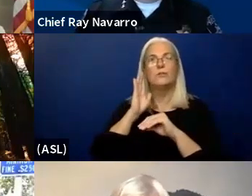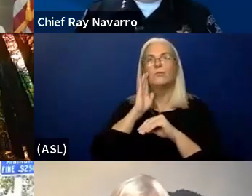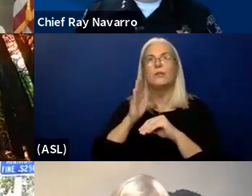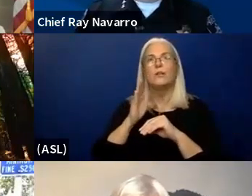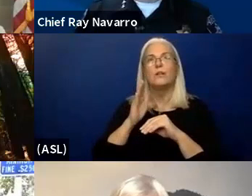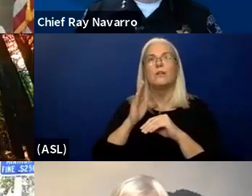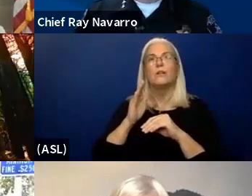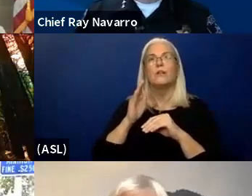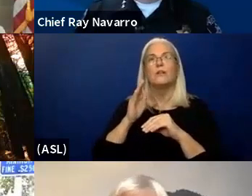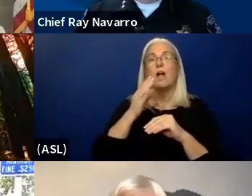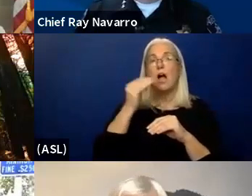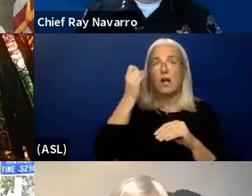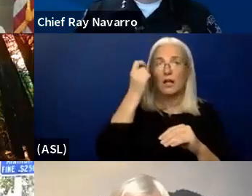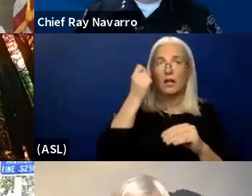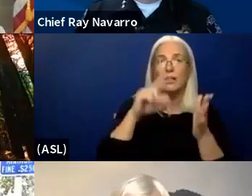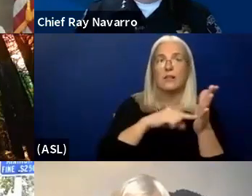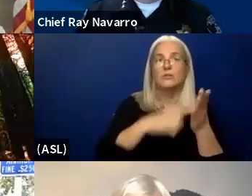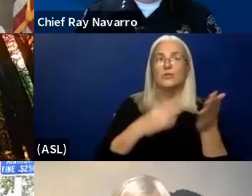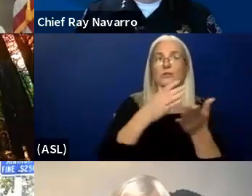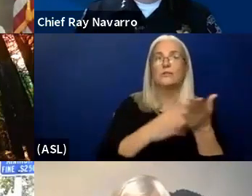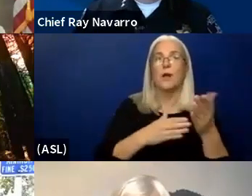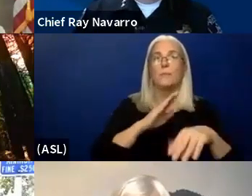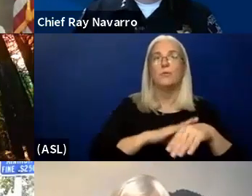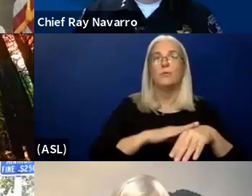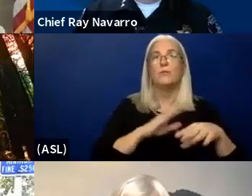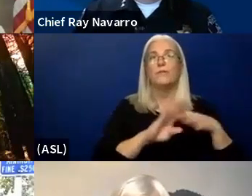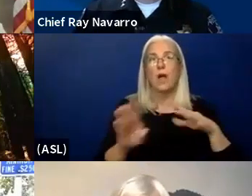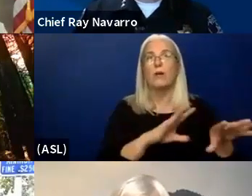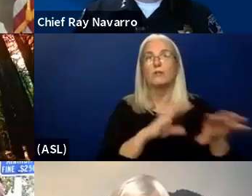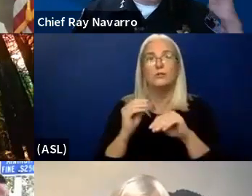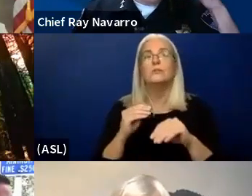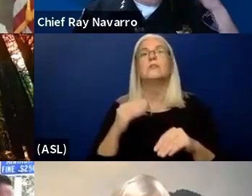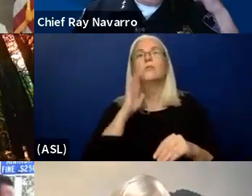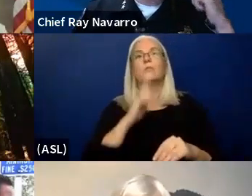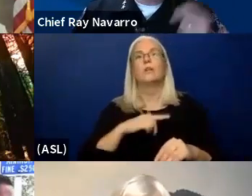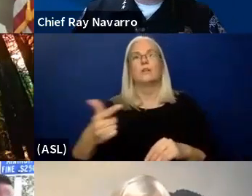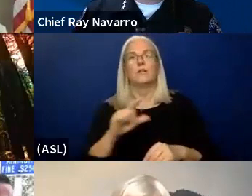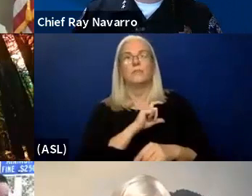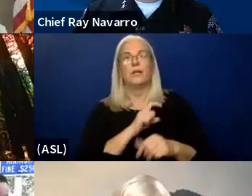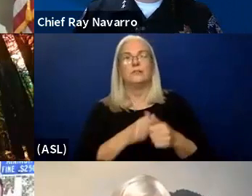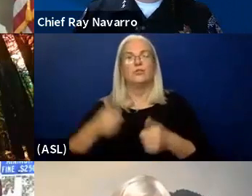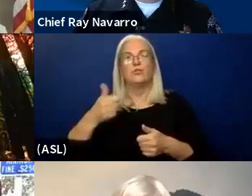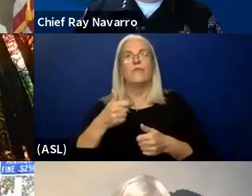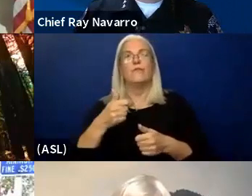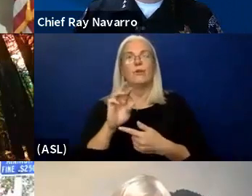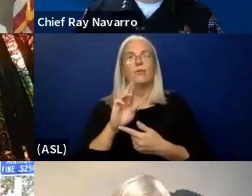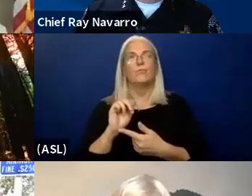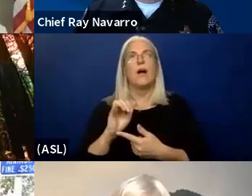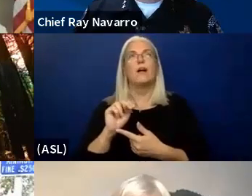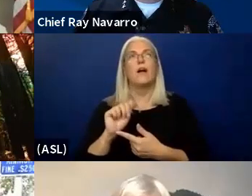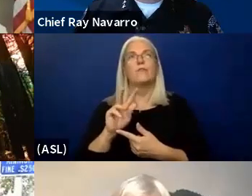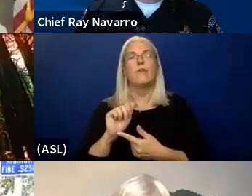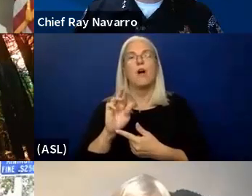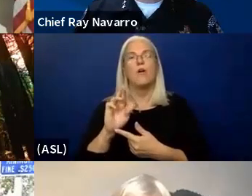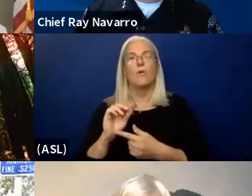go to Santa Rosa Police Chief Ray Navarro. Chief? Thank you, Paul. As you stated, we do have some good